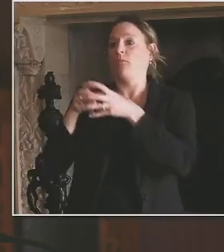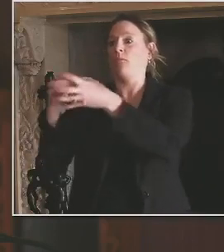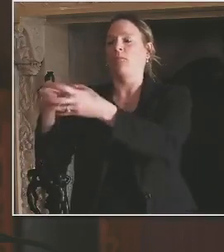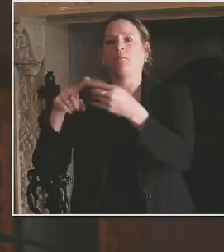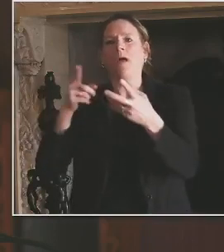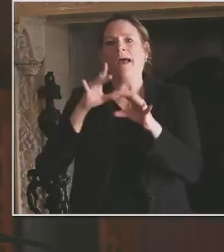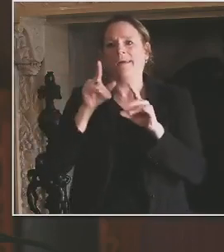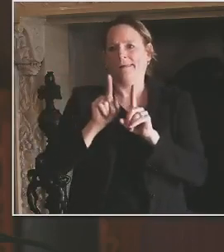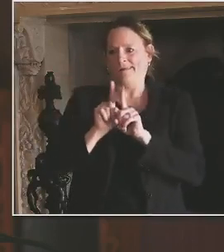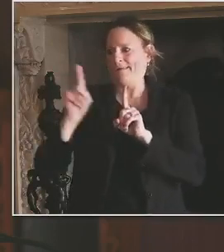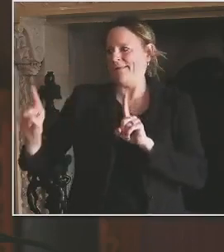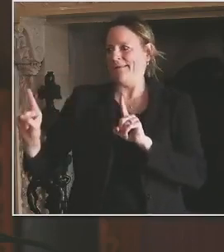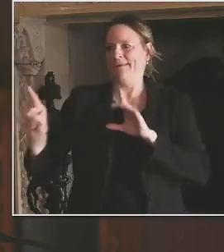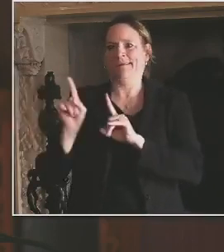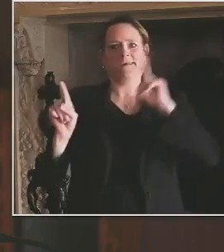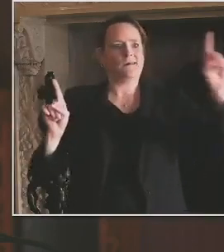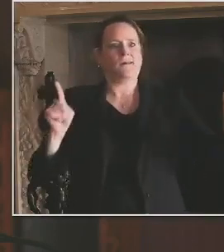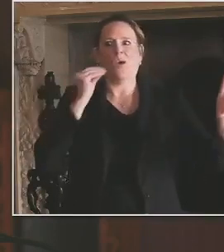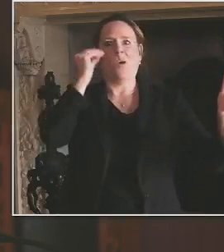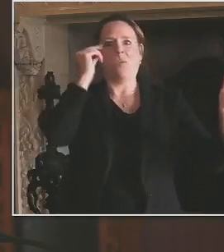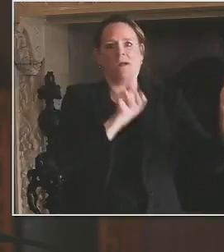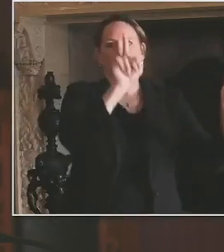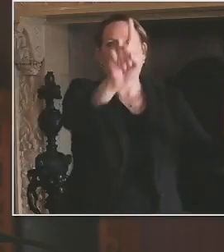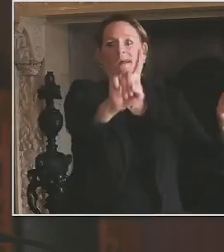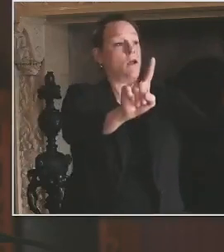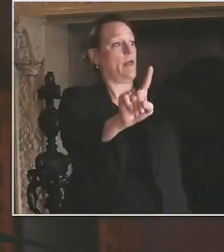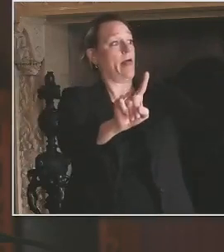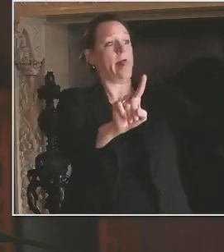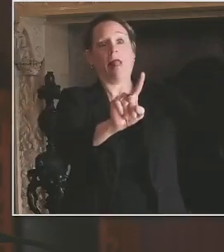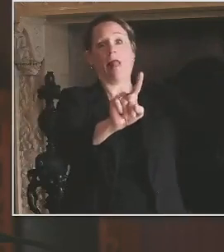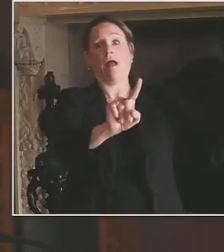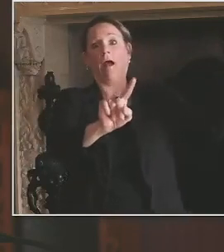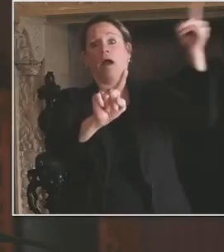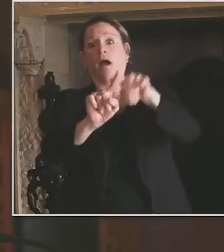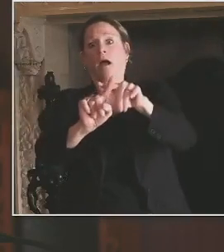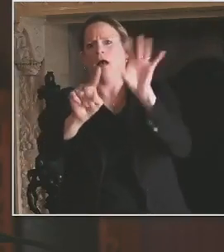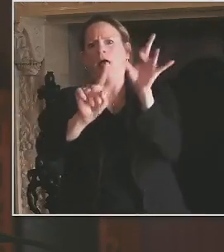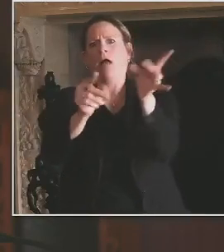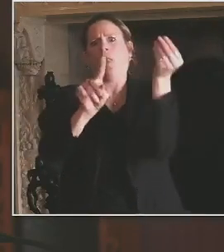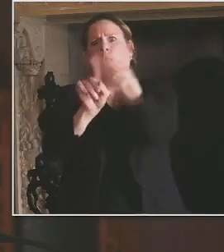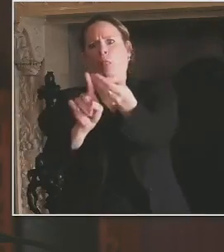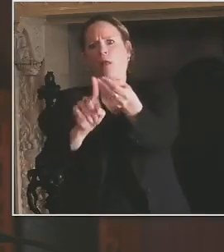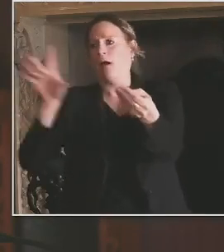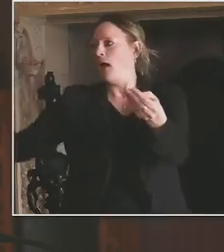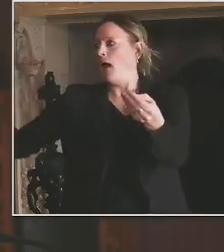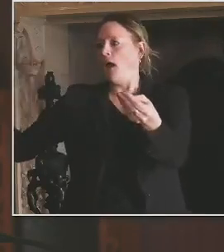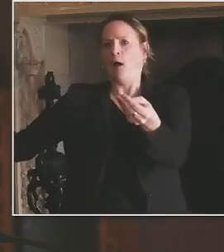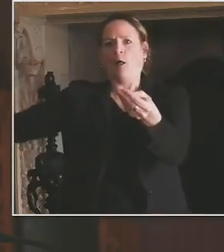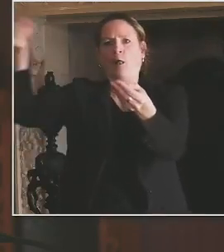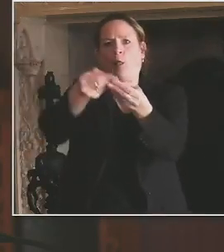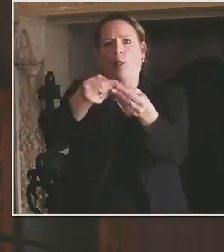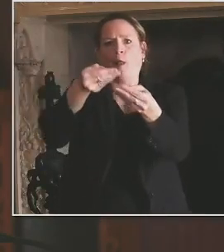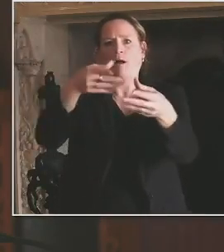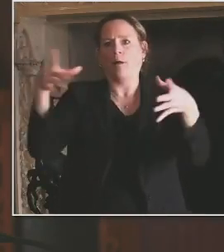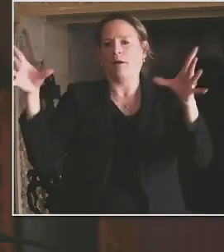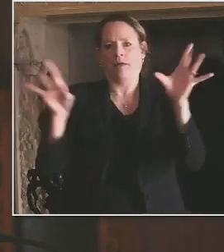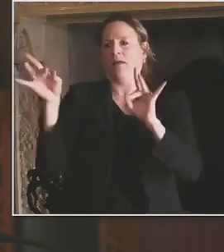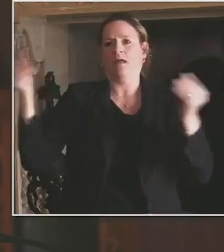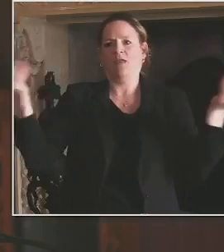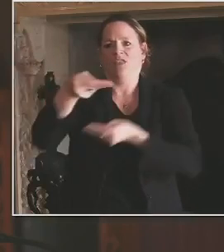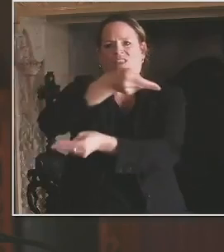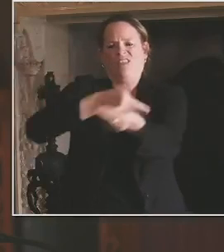barbecue can quickly spread from those attendees to their daycare provider or to a coworker or other relatives. And